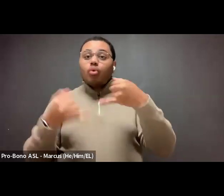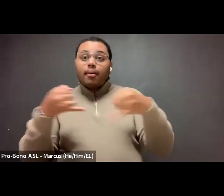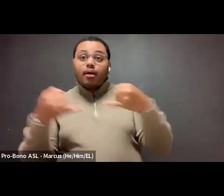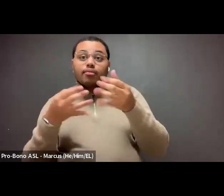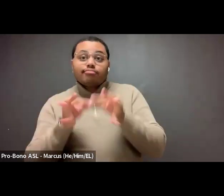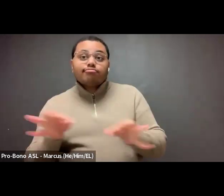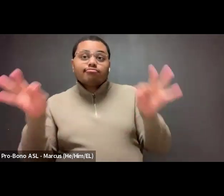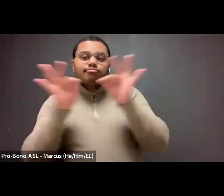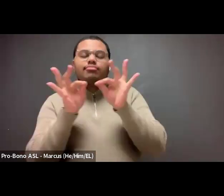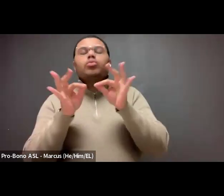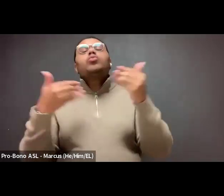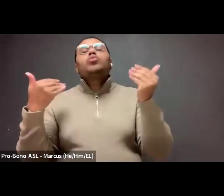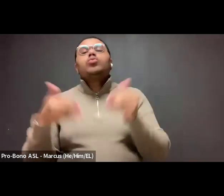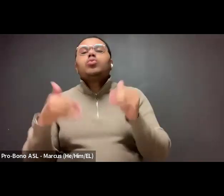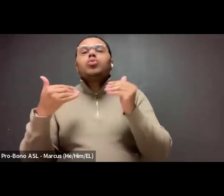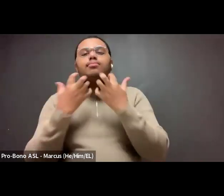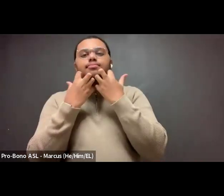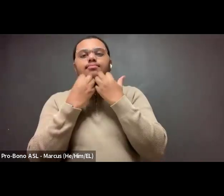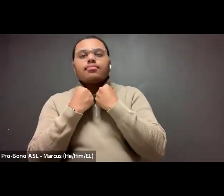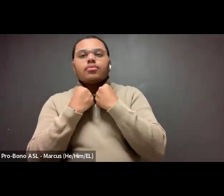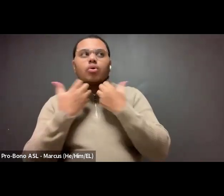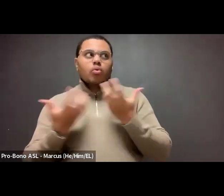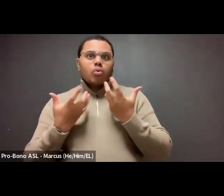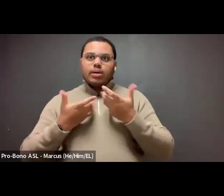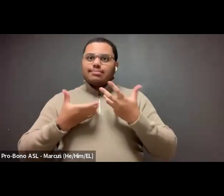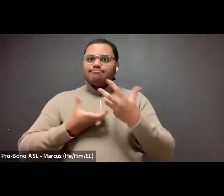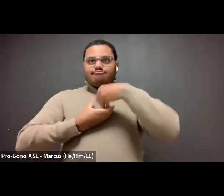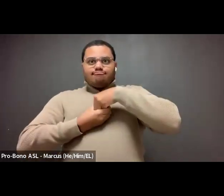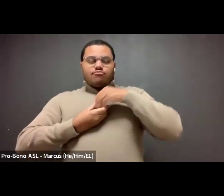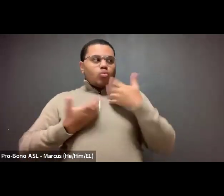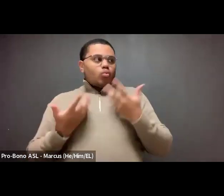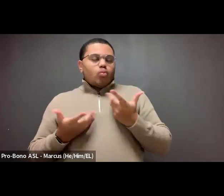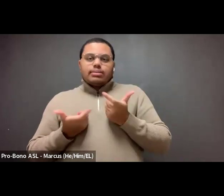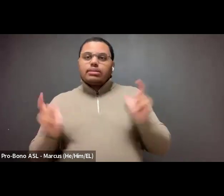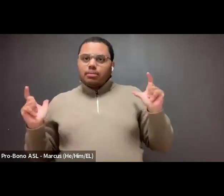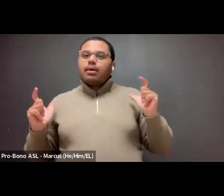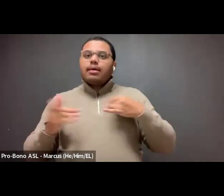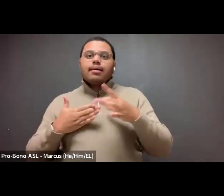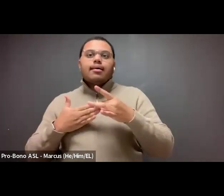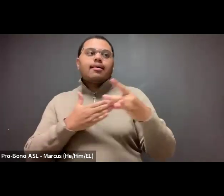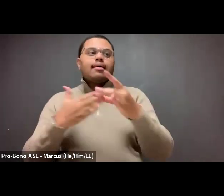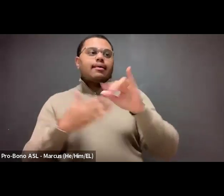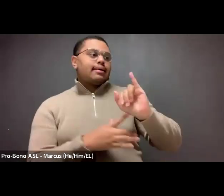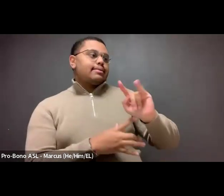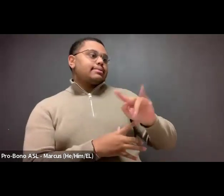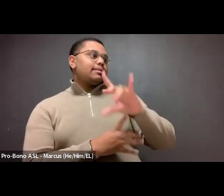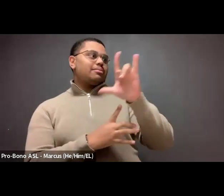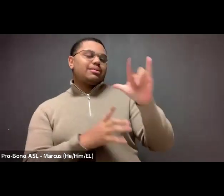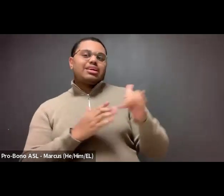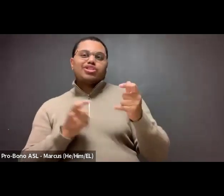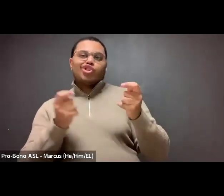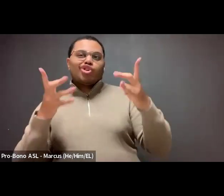is so important. Let what is big within us guide us to a place of bringing an intimacy director on board on behalf of